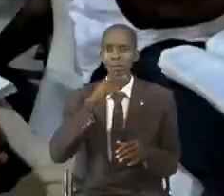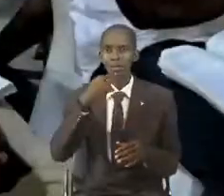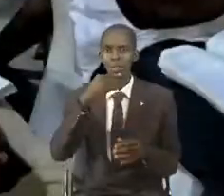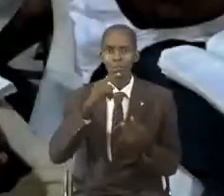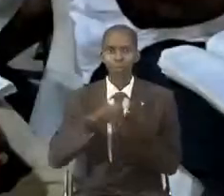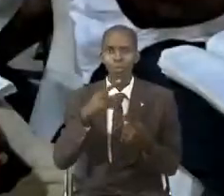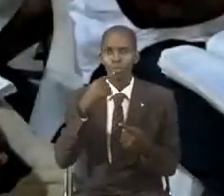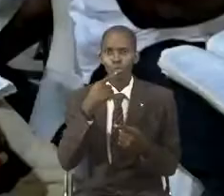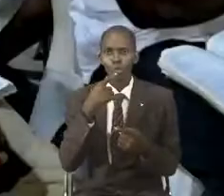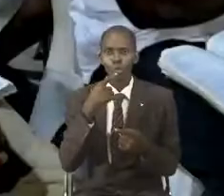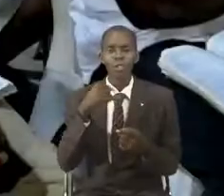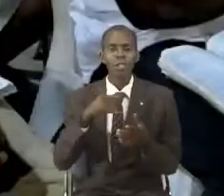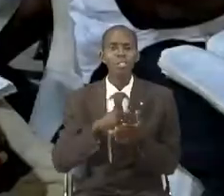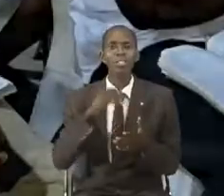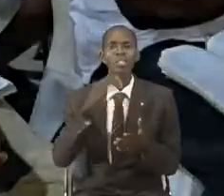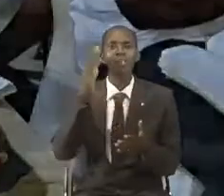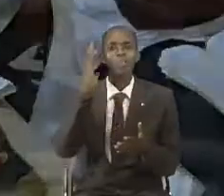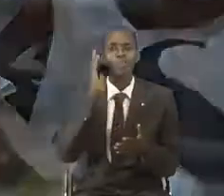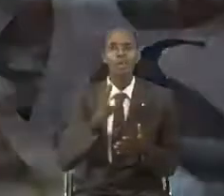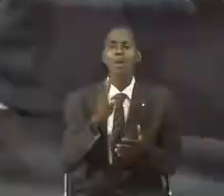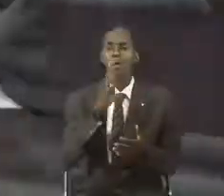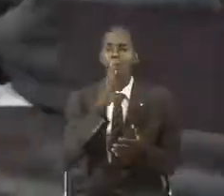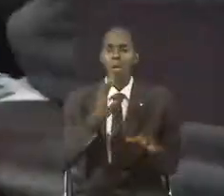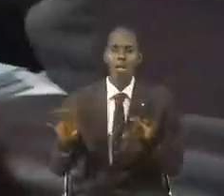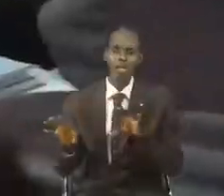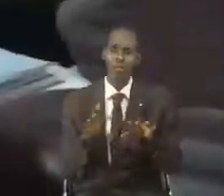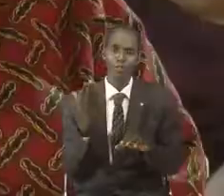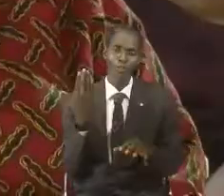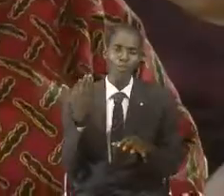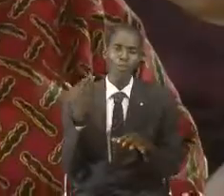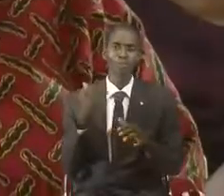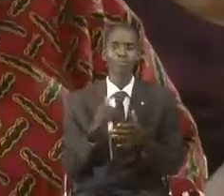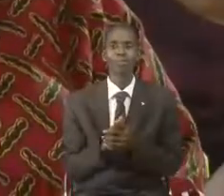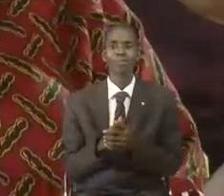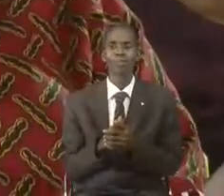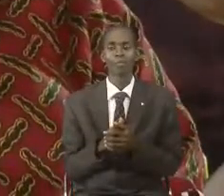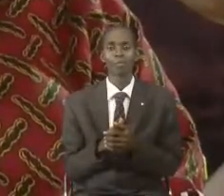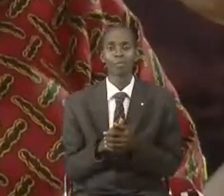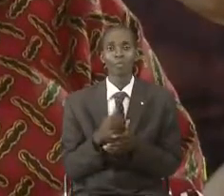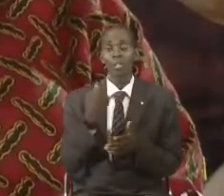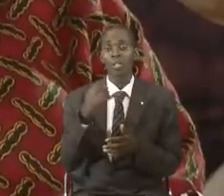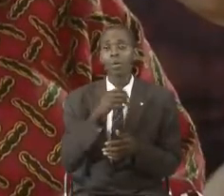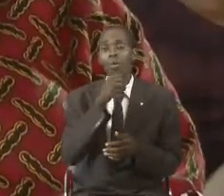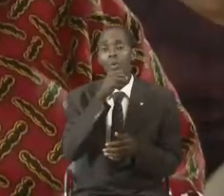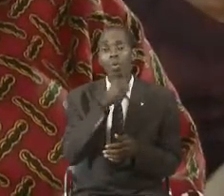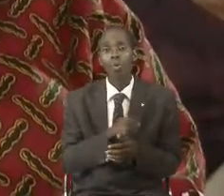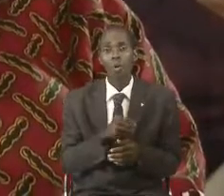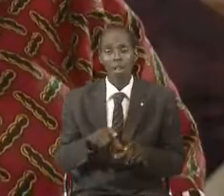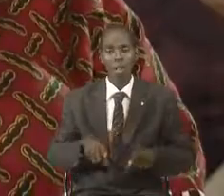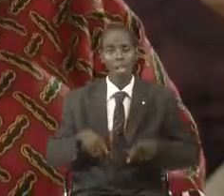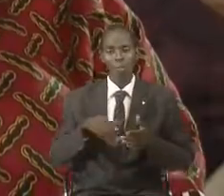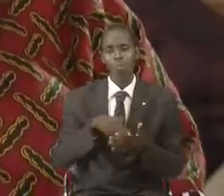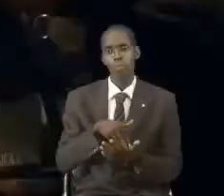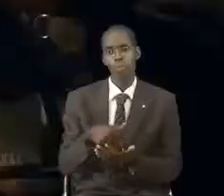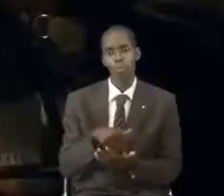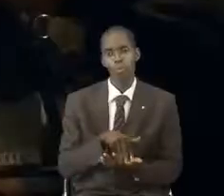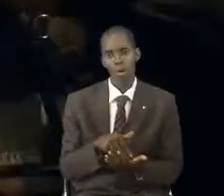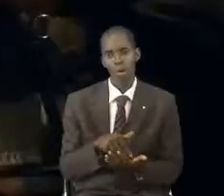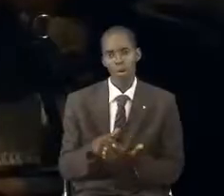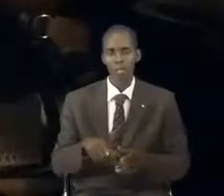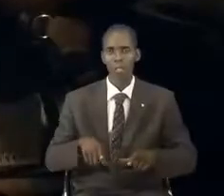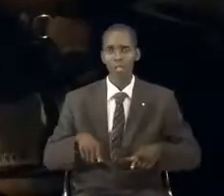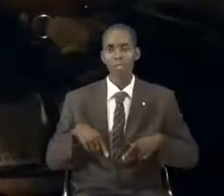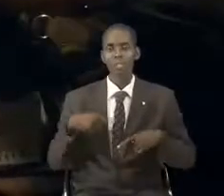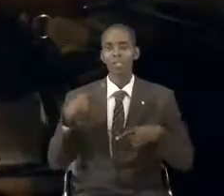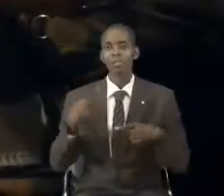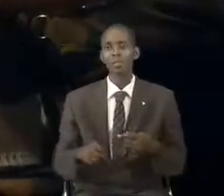be done. I'm talking to somebody there. It will be done. The